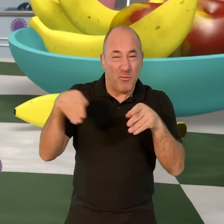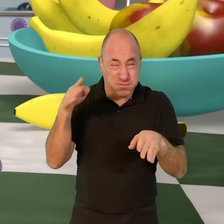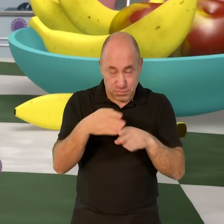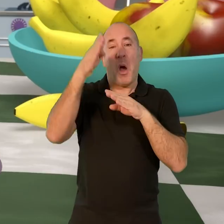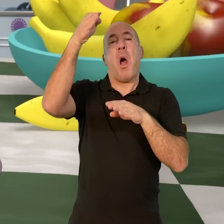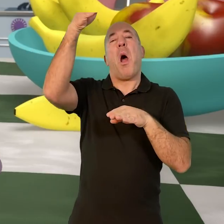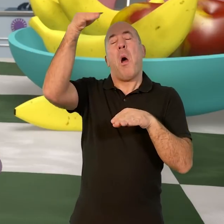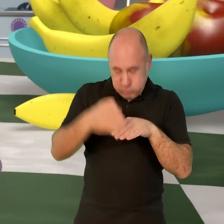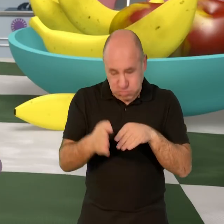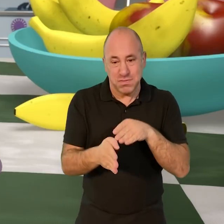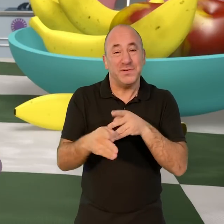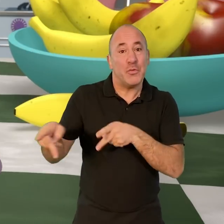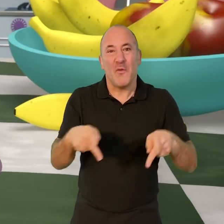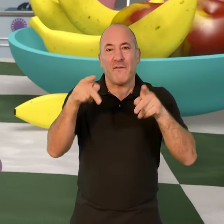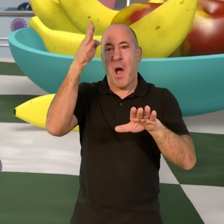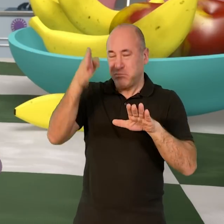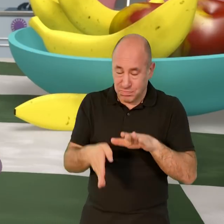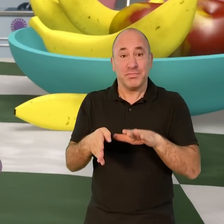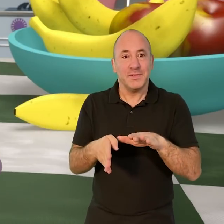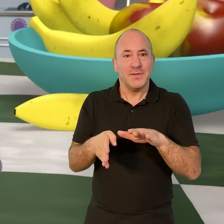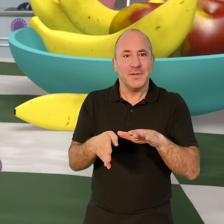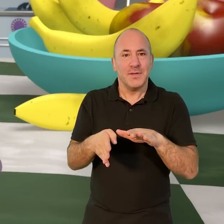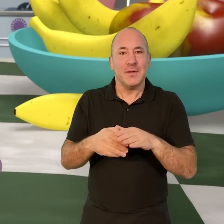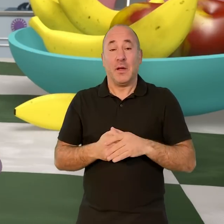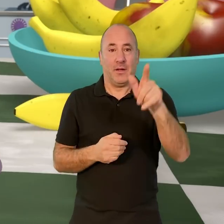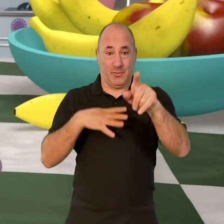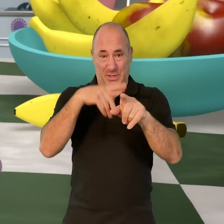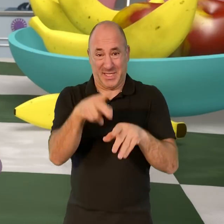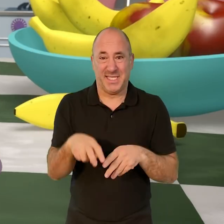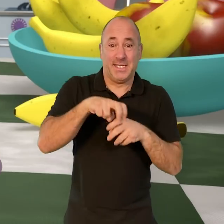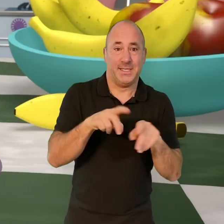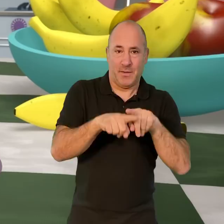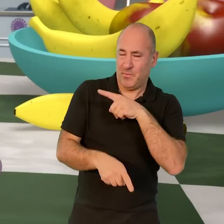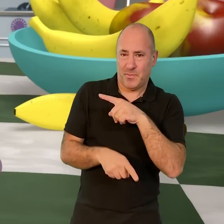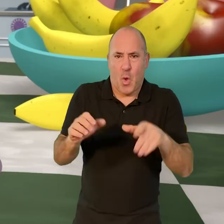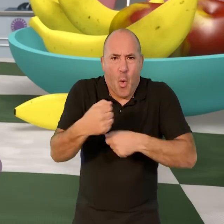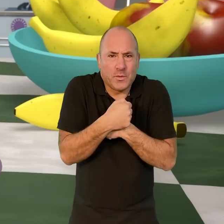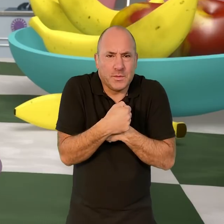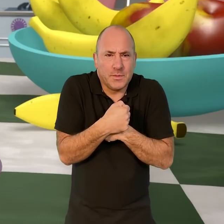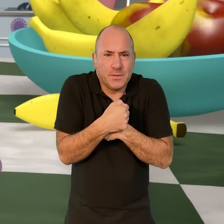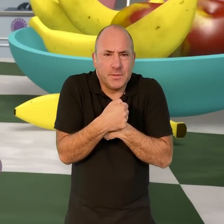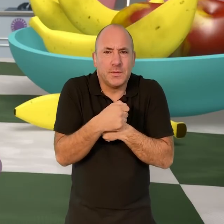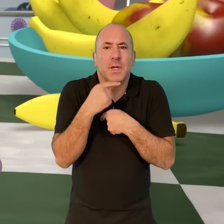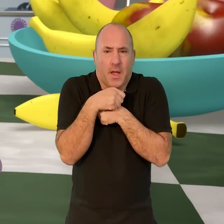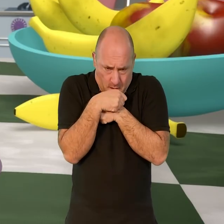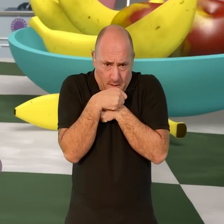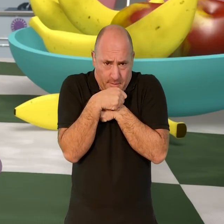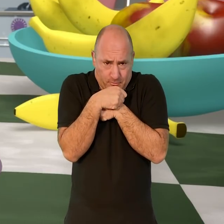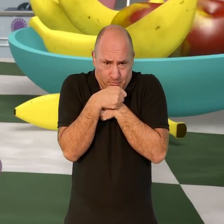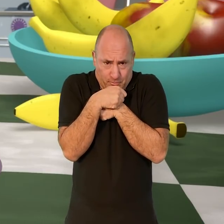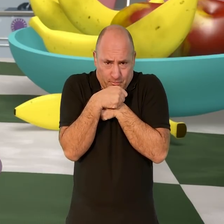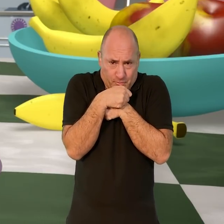a river and lands with a splash in the river. Coming up to sit, hold your knees, tuck your chin,